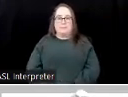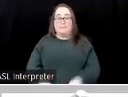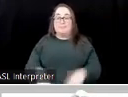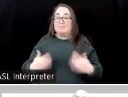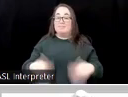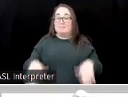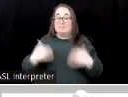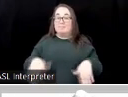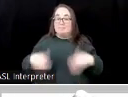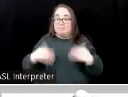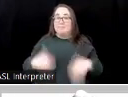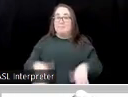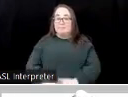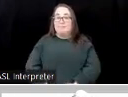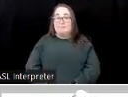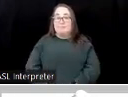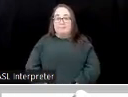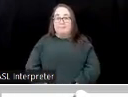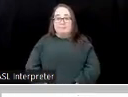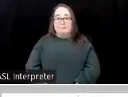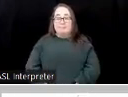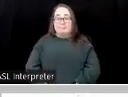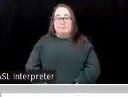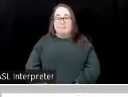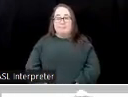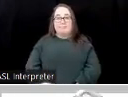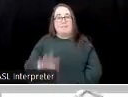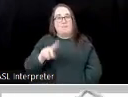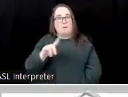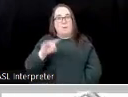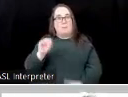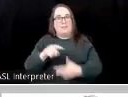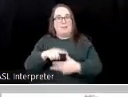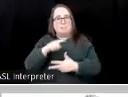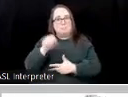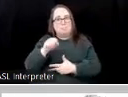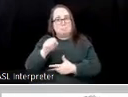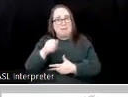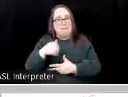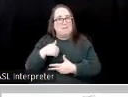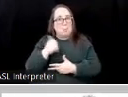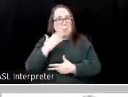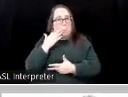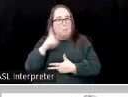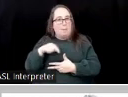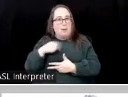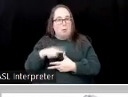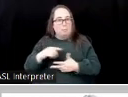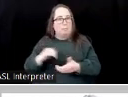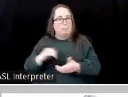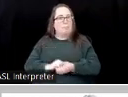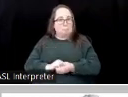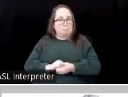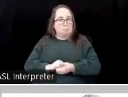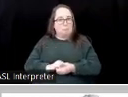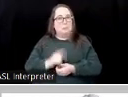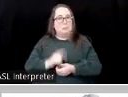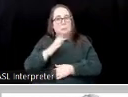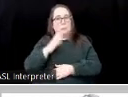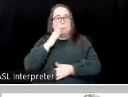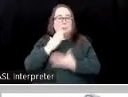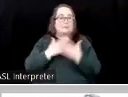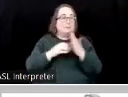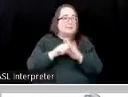Wow, so it looks like 41% of you do have or know about a state or local